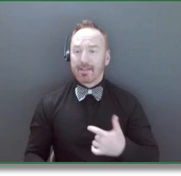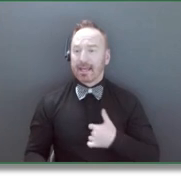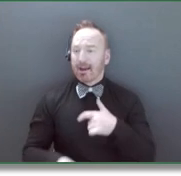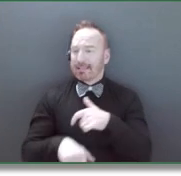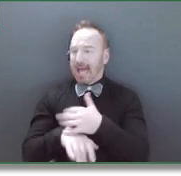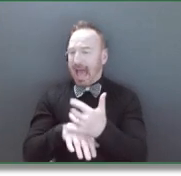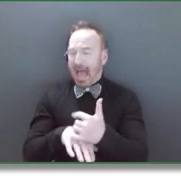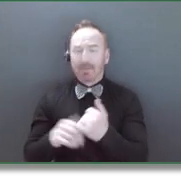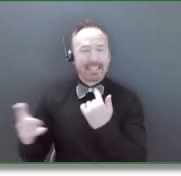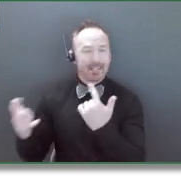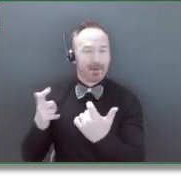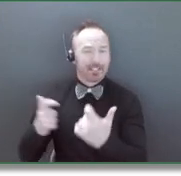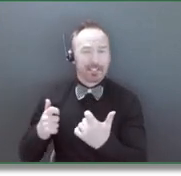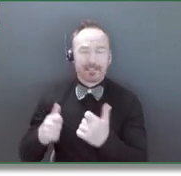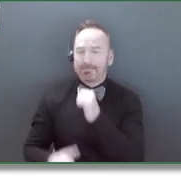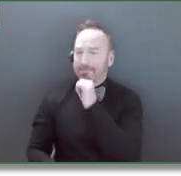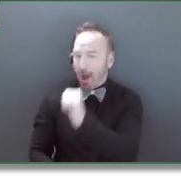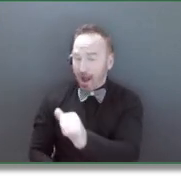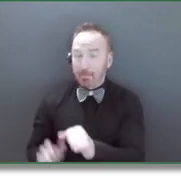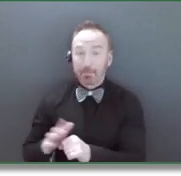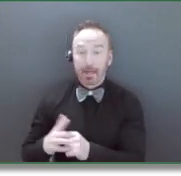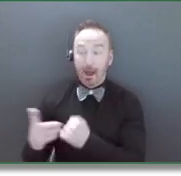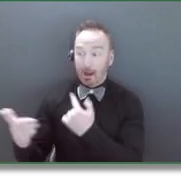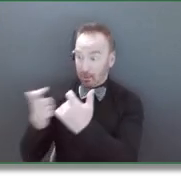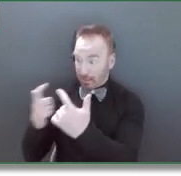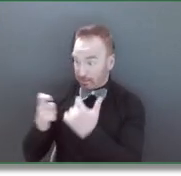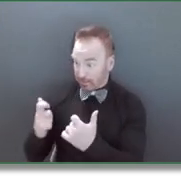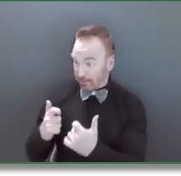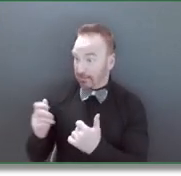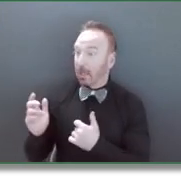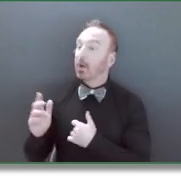we'll gather up the questions that we did get and we'll send them over to you and